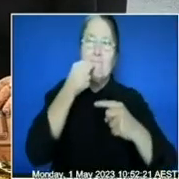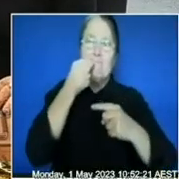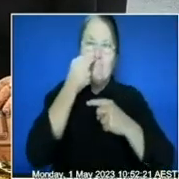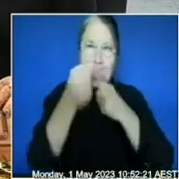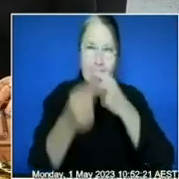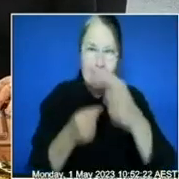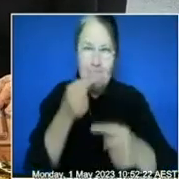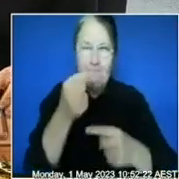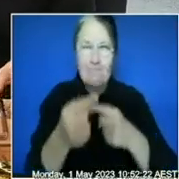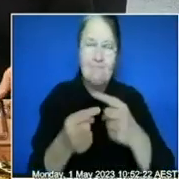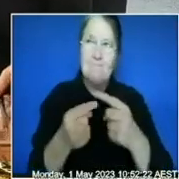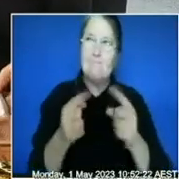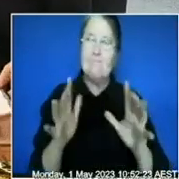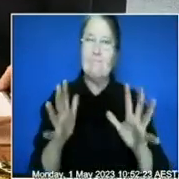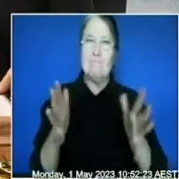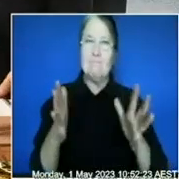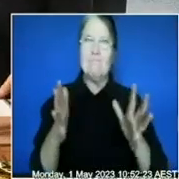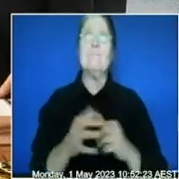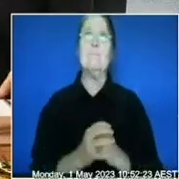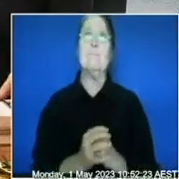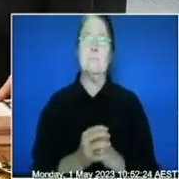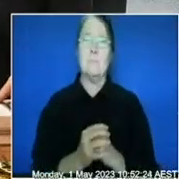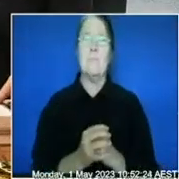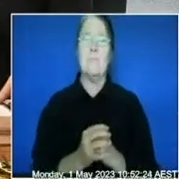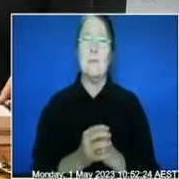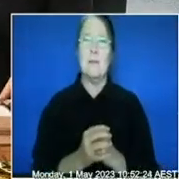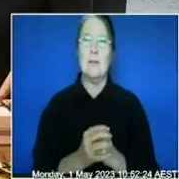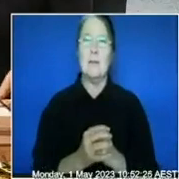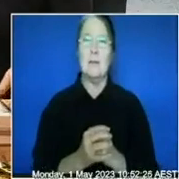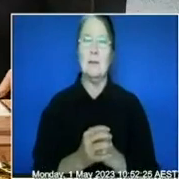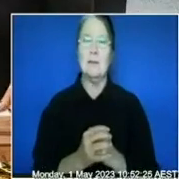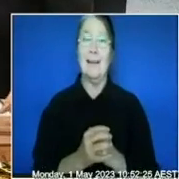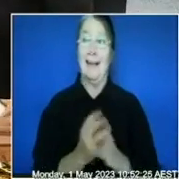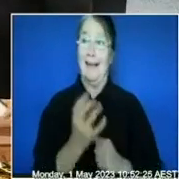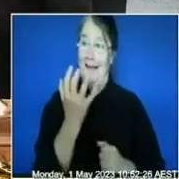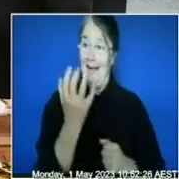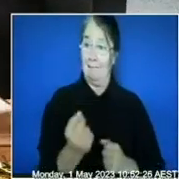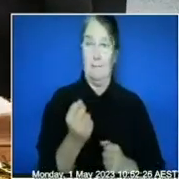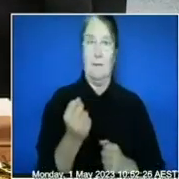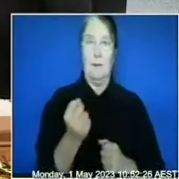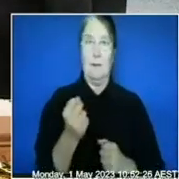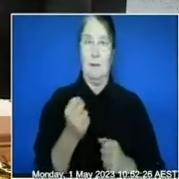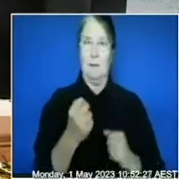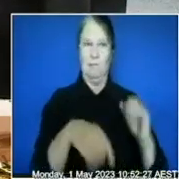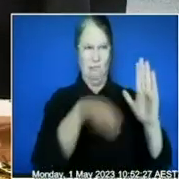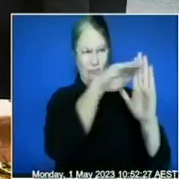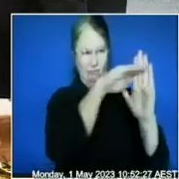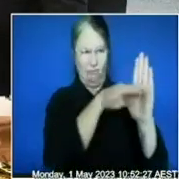if we can just step to what we're told publicly, and one of those things is,